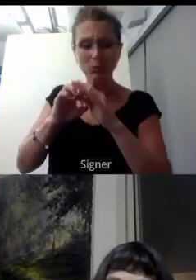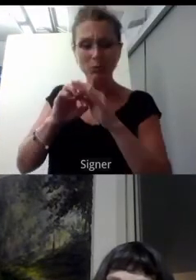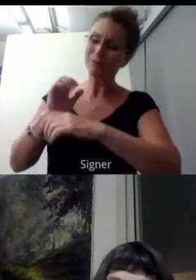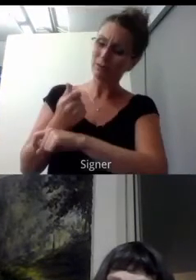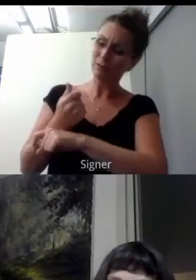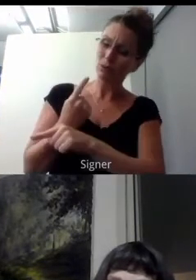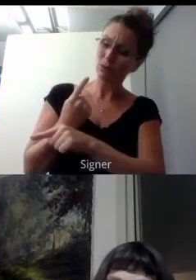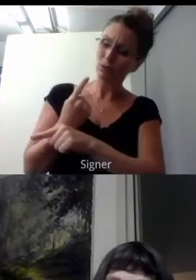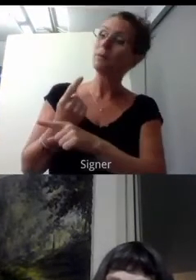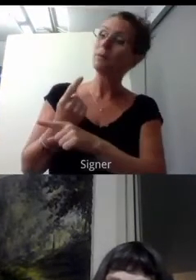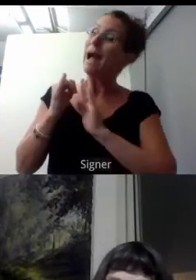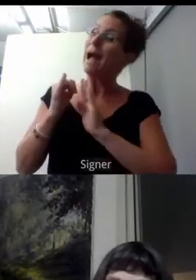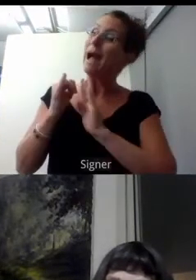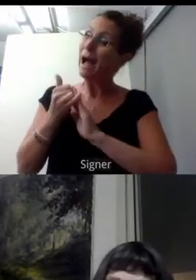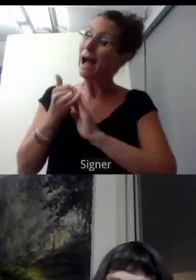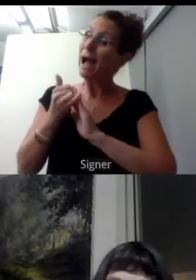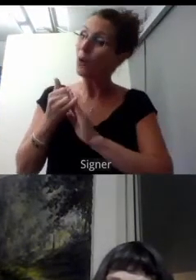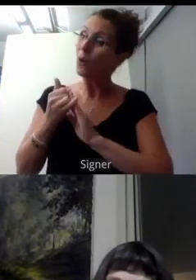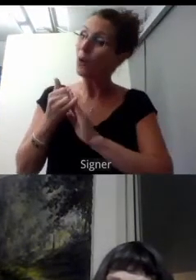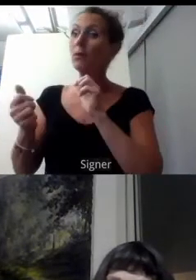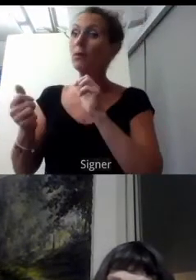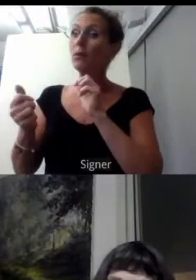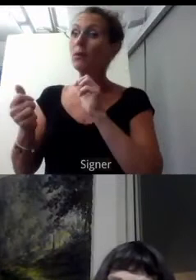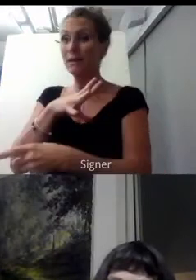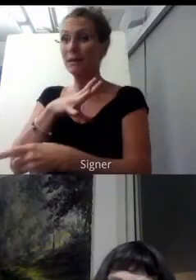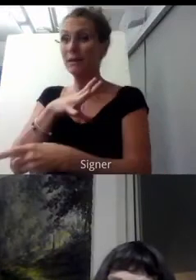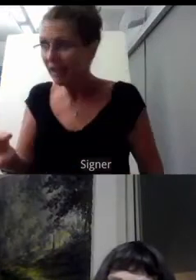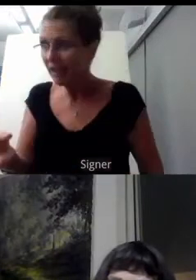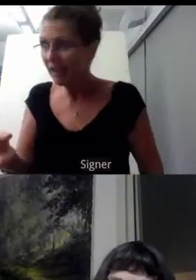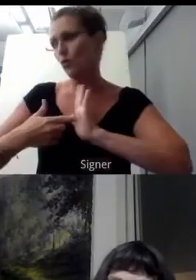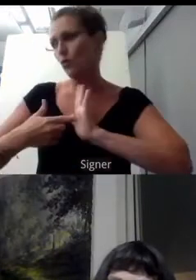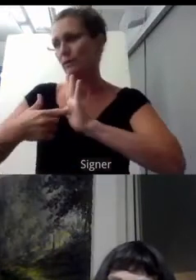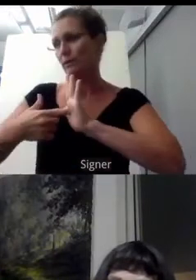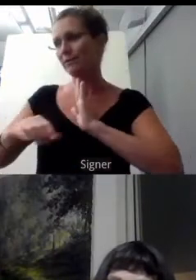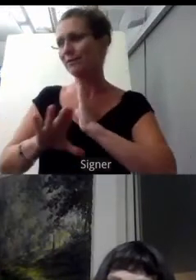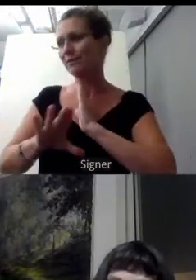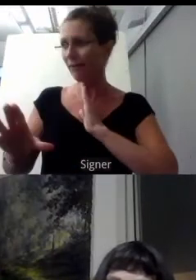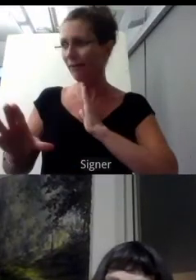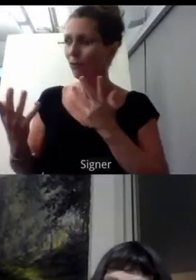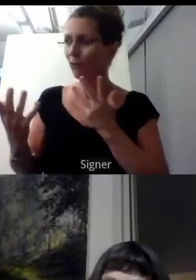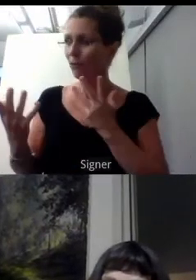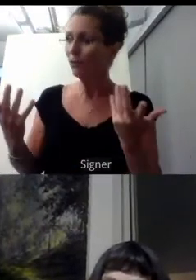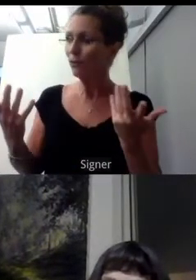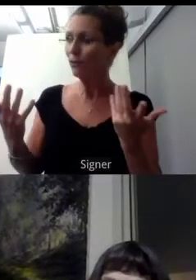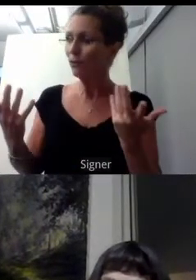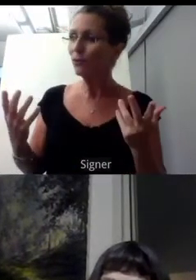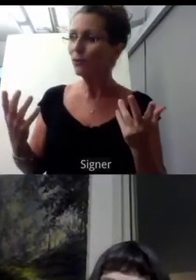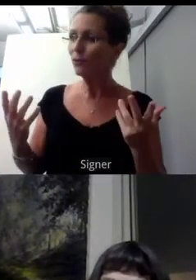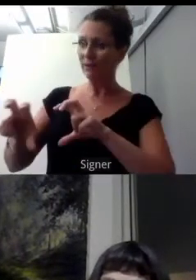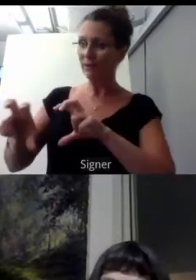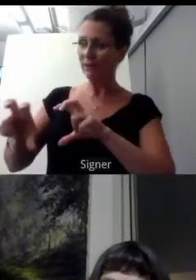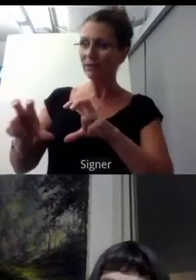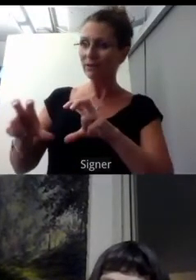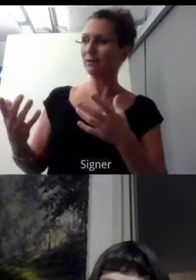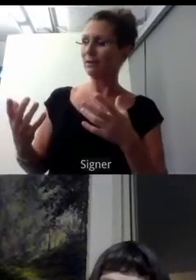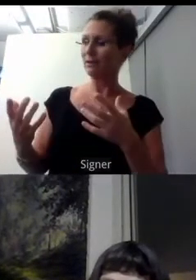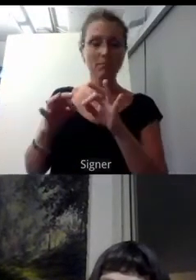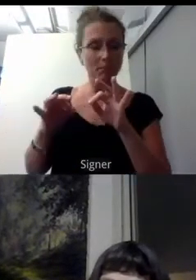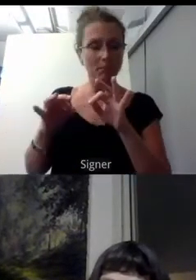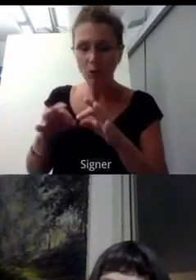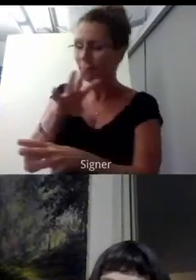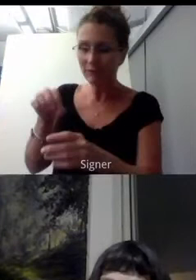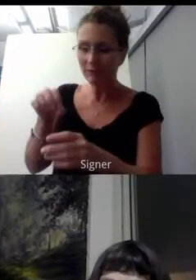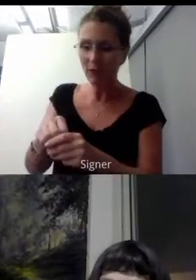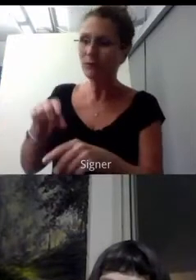a representative of business and government is absolutely critical. They can't be sent to separate rooms to give government advice,